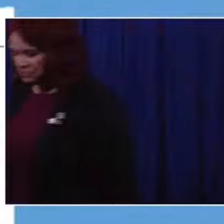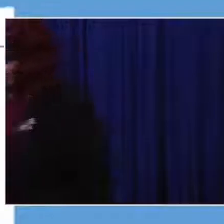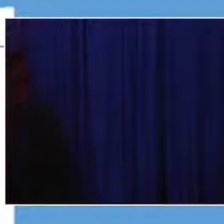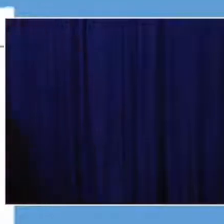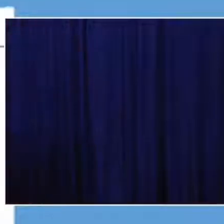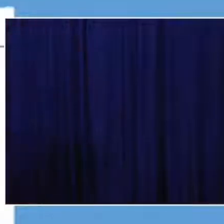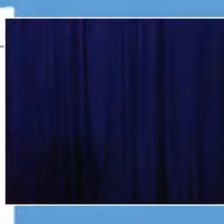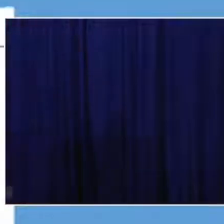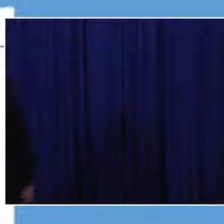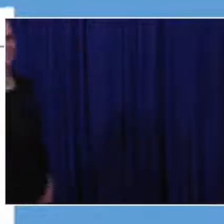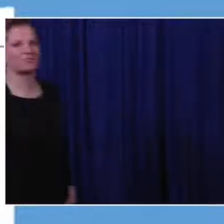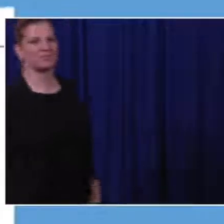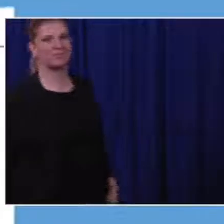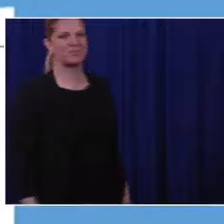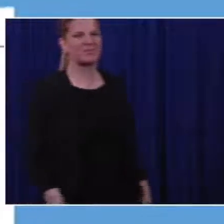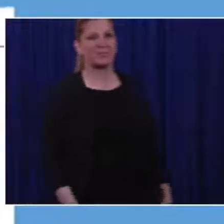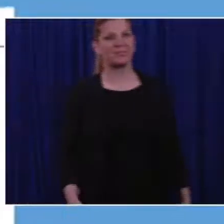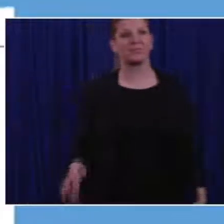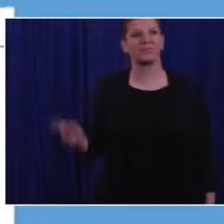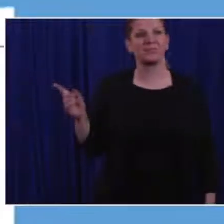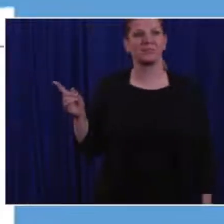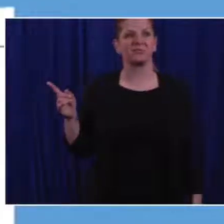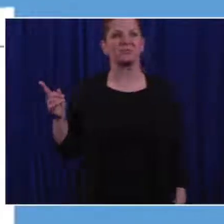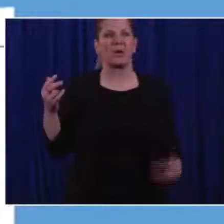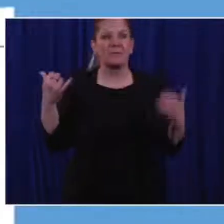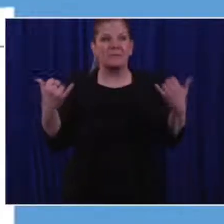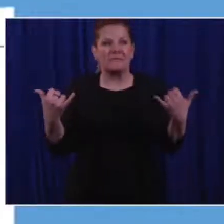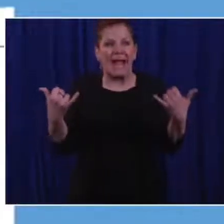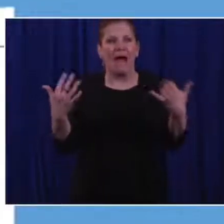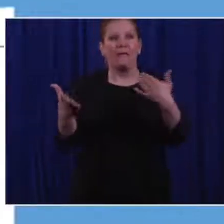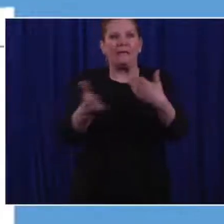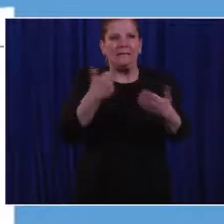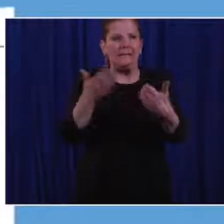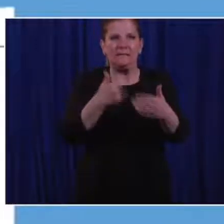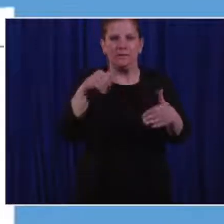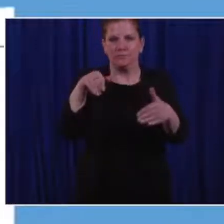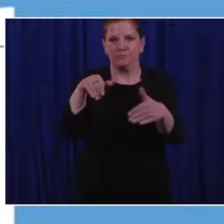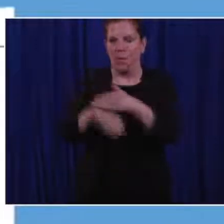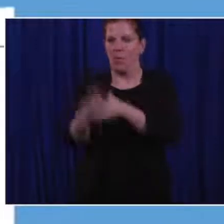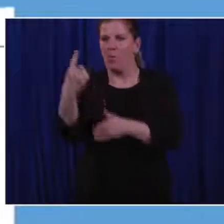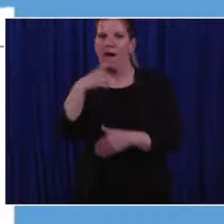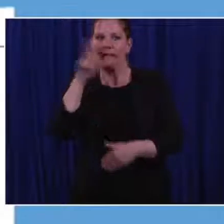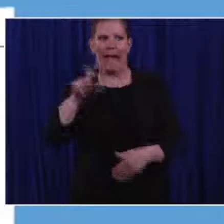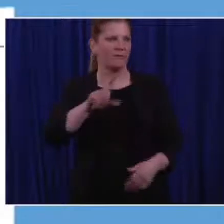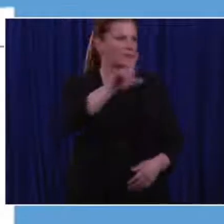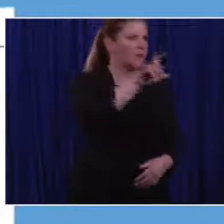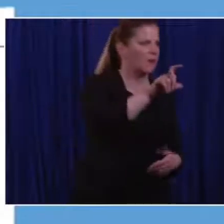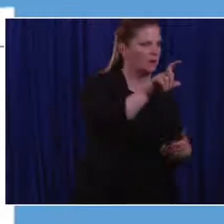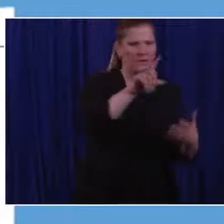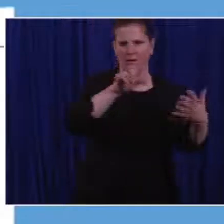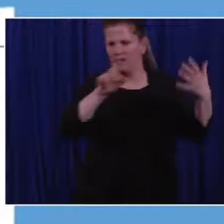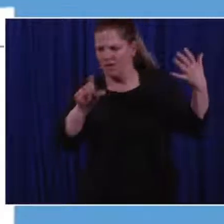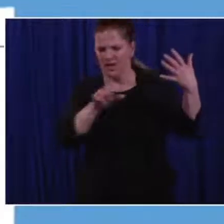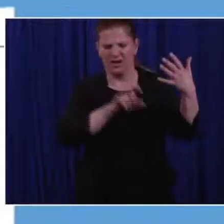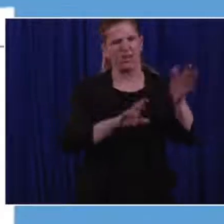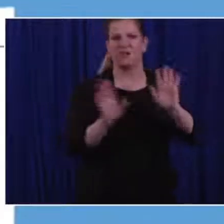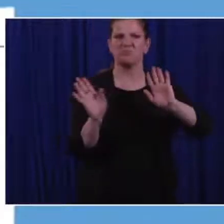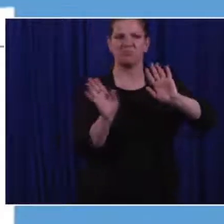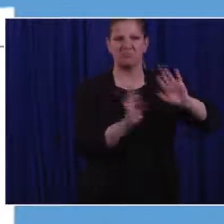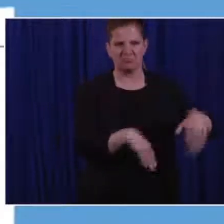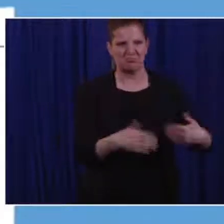confusing. There's one open door, not a lot of different places you have to click. The Innovate Ohio team and the Office of